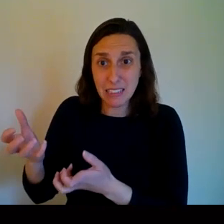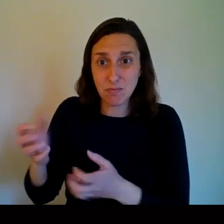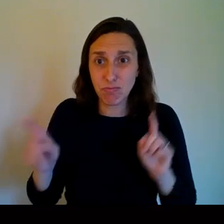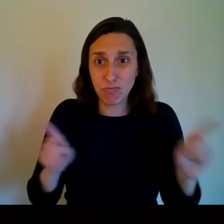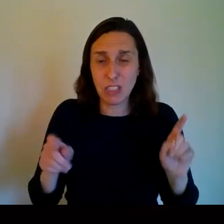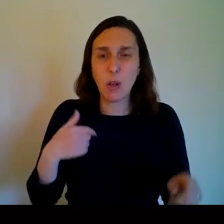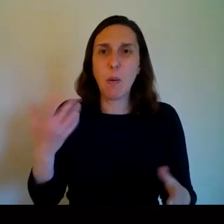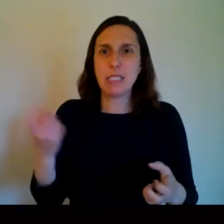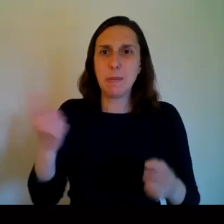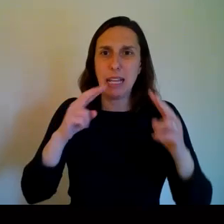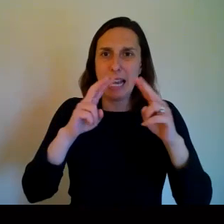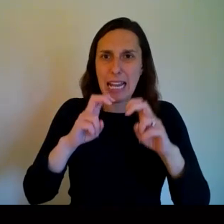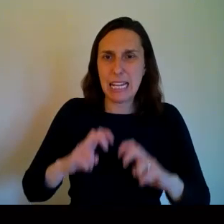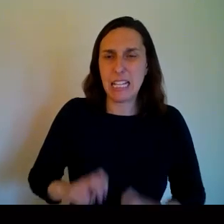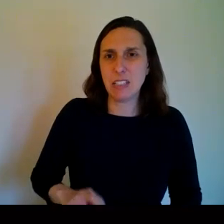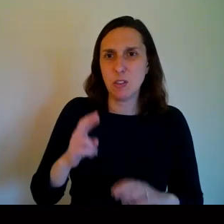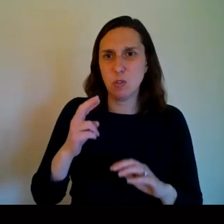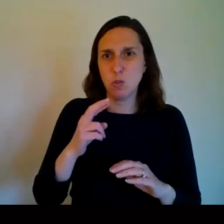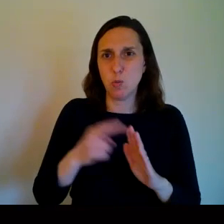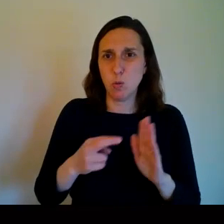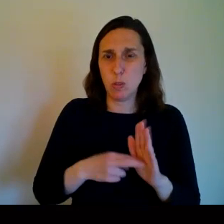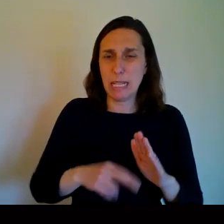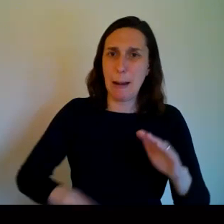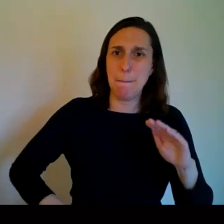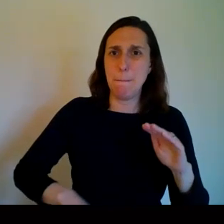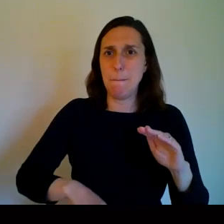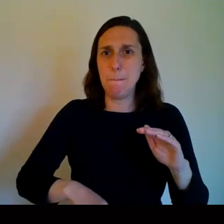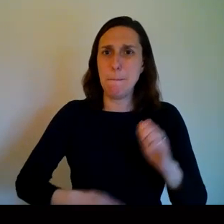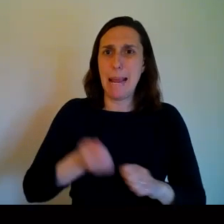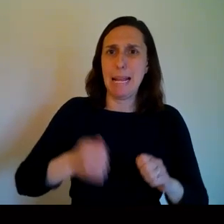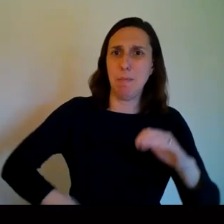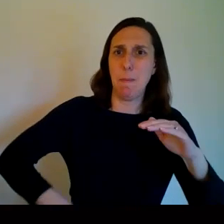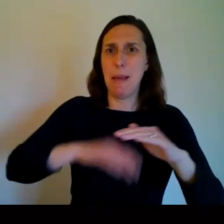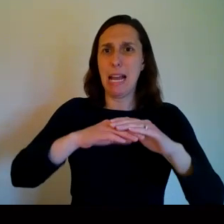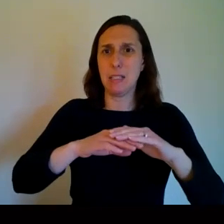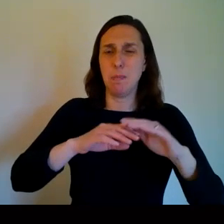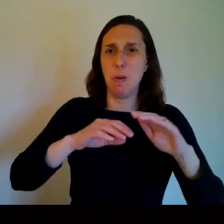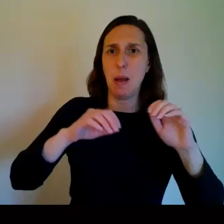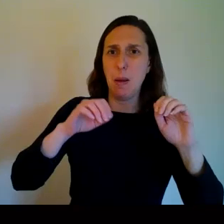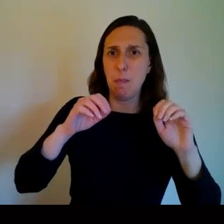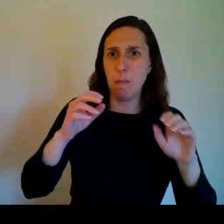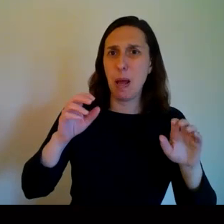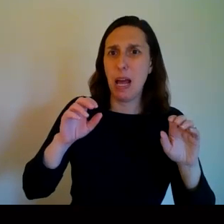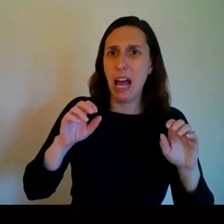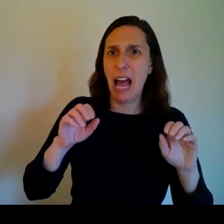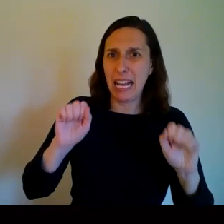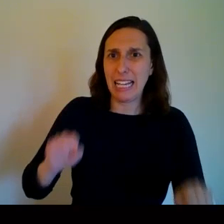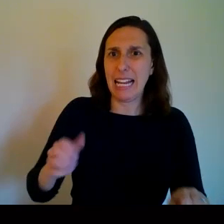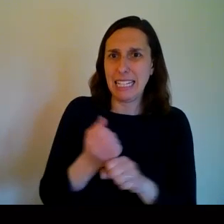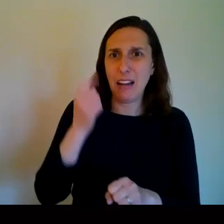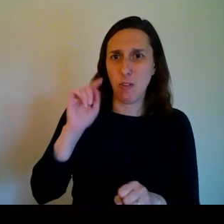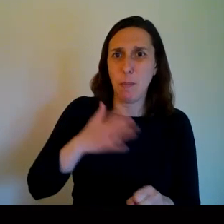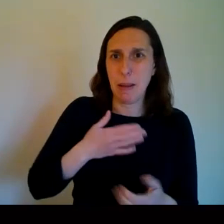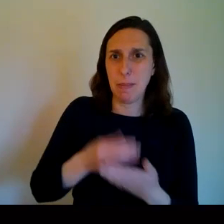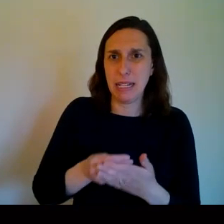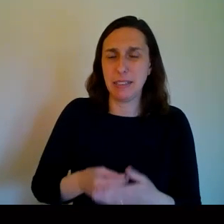those rules and maximize the amount I can get for the money I spend. At the same time, I'm not